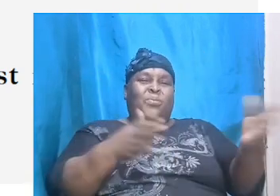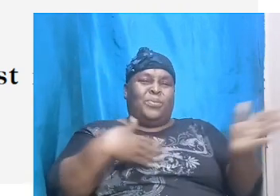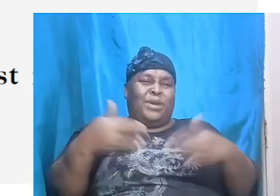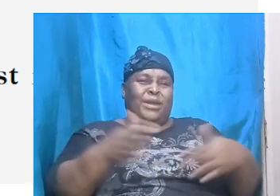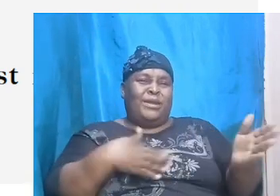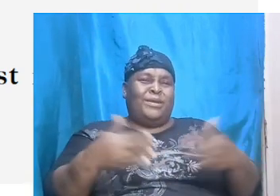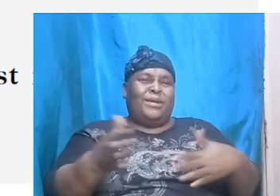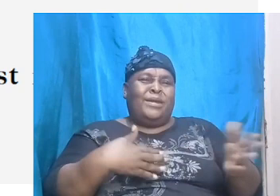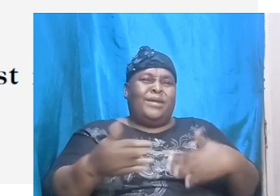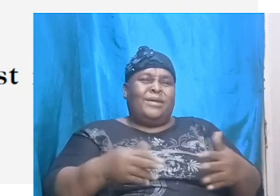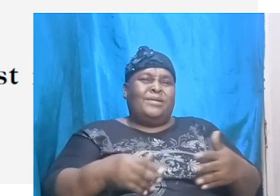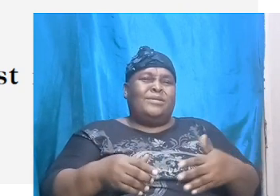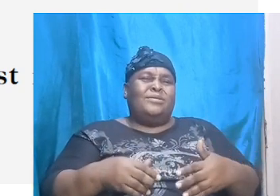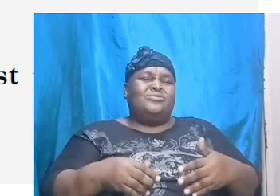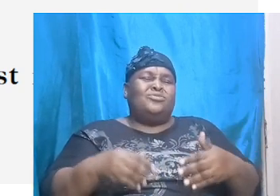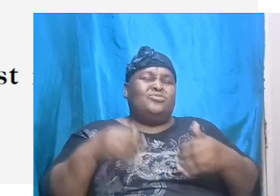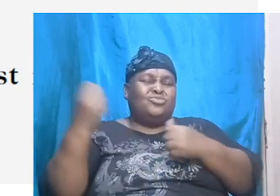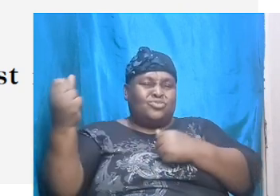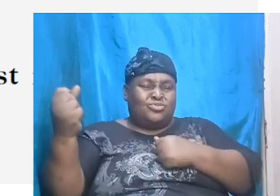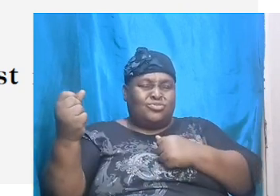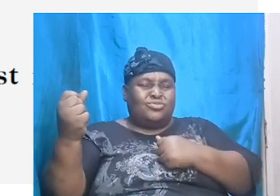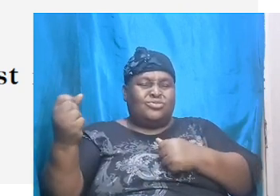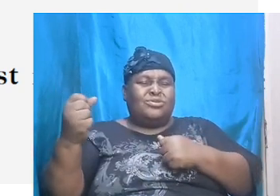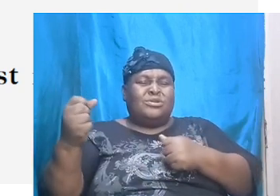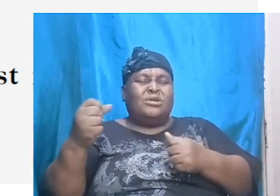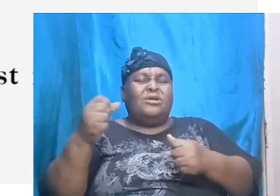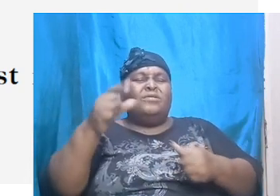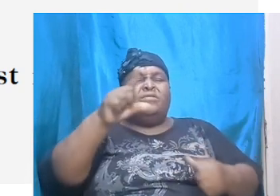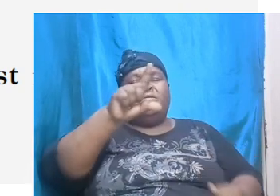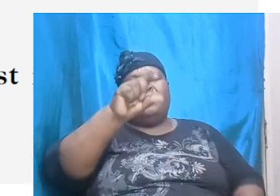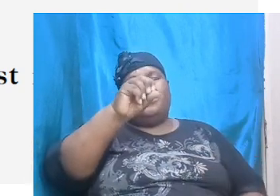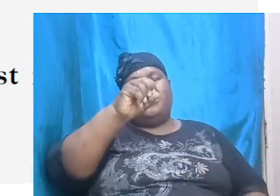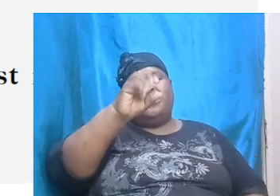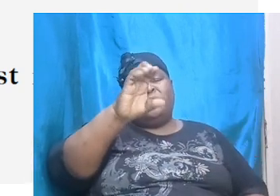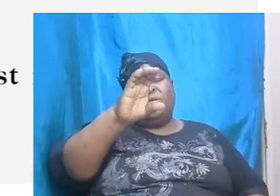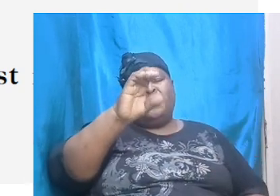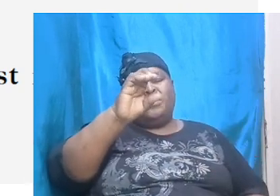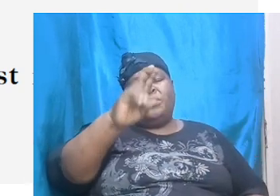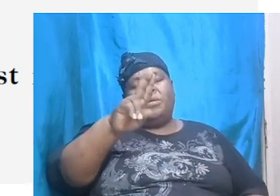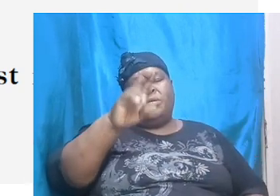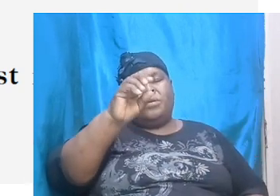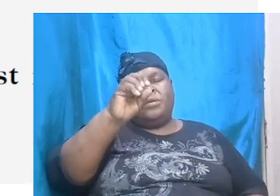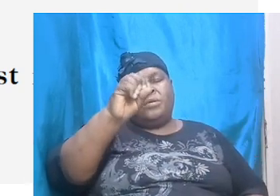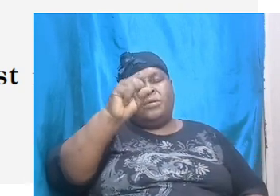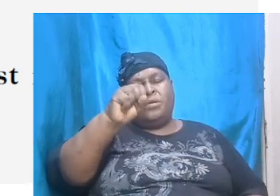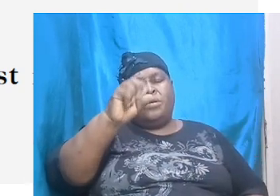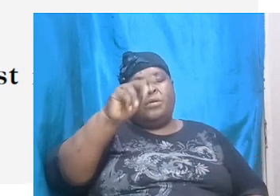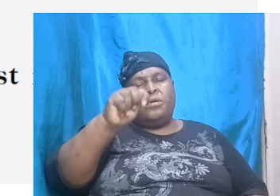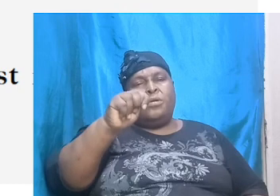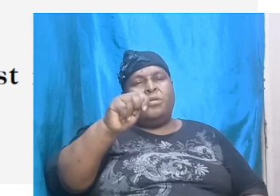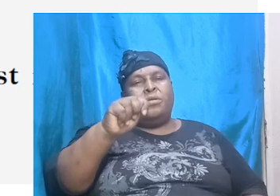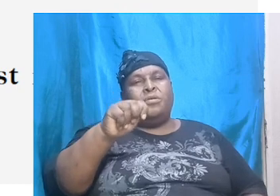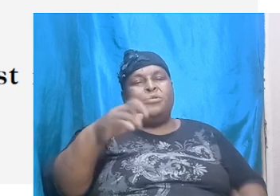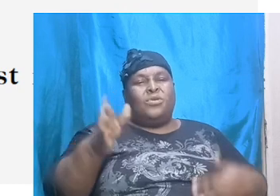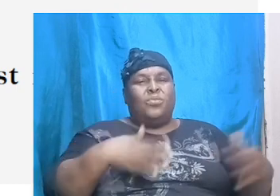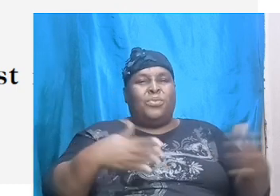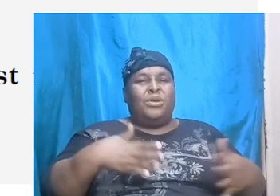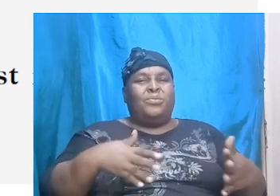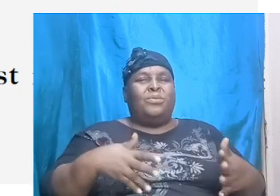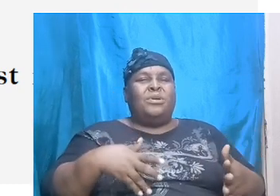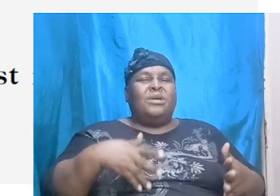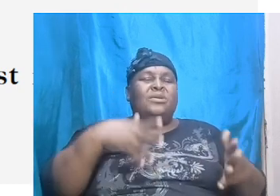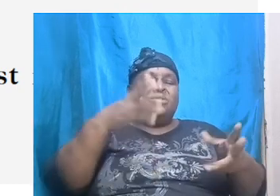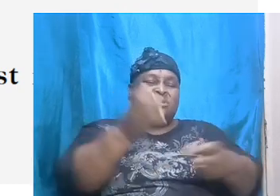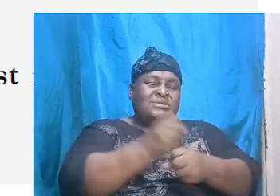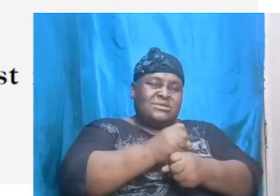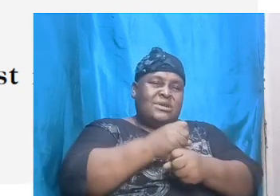So it showed the strength of the locust. So when they jump that 5 feet, the wind would have taken them and carried them where they need to go. So that's how they